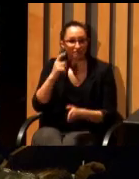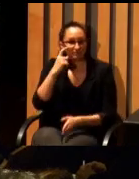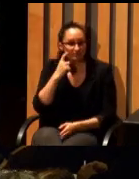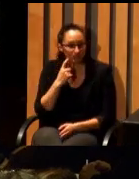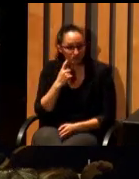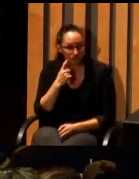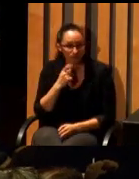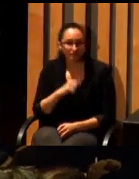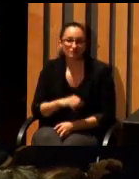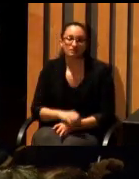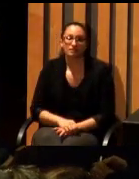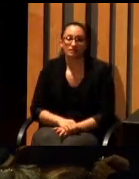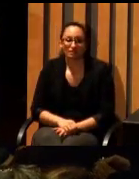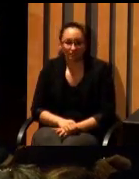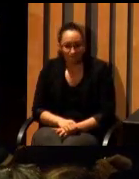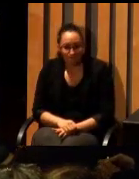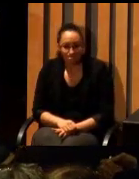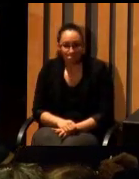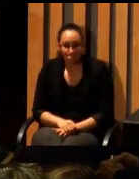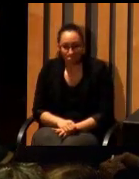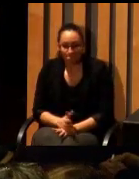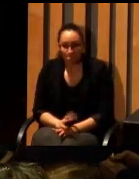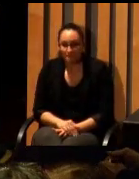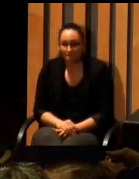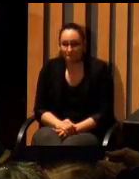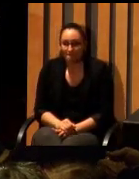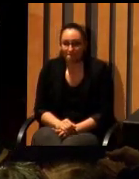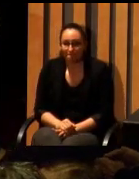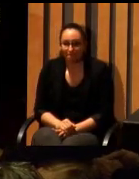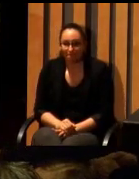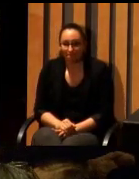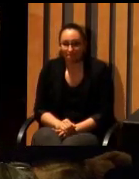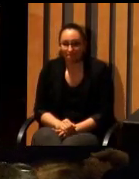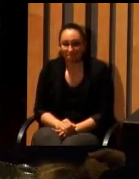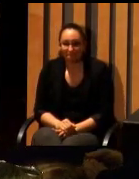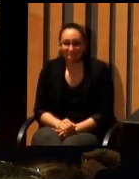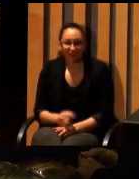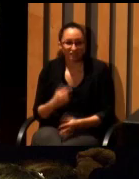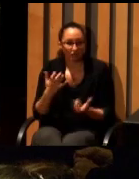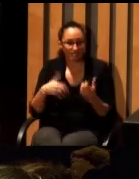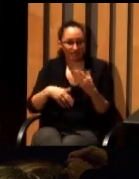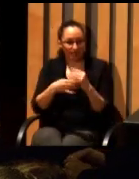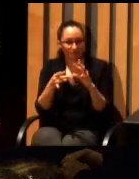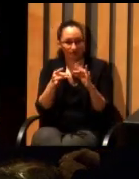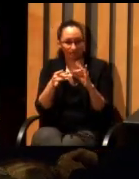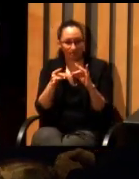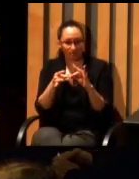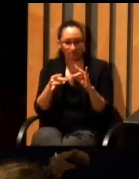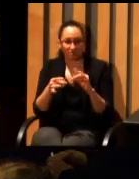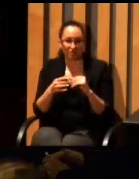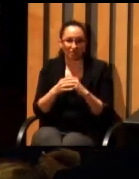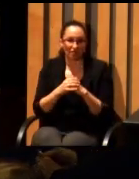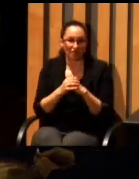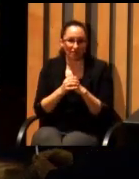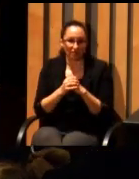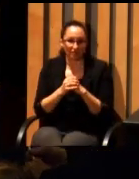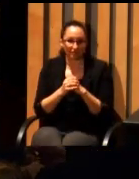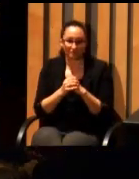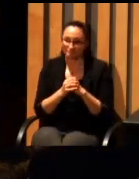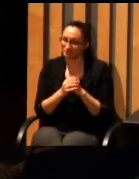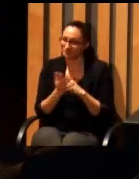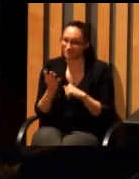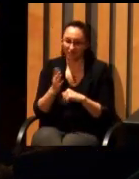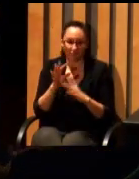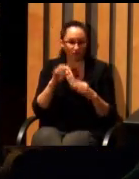sort with the Native people. And I just wanted to make a comment on, like, this is a perfect time